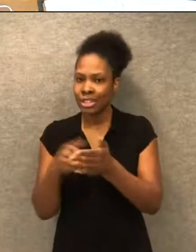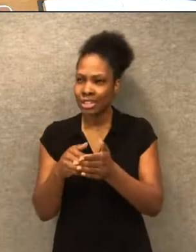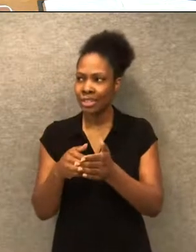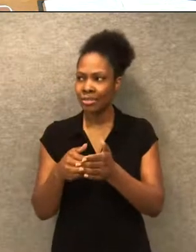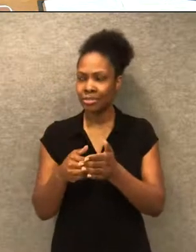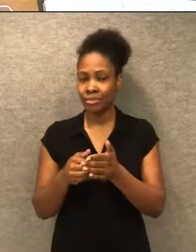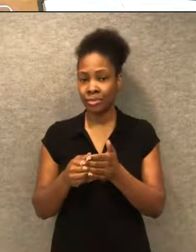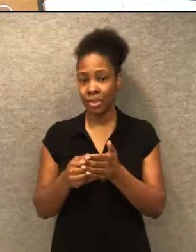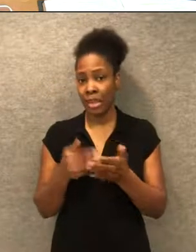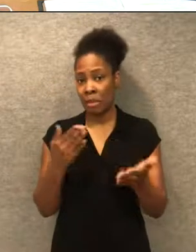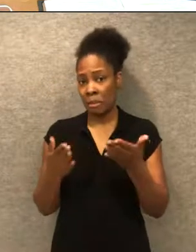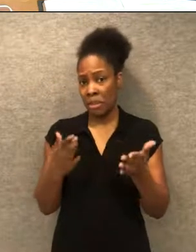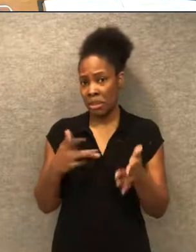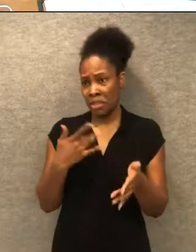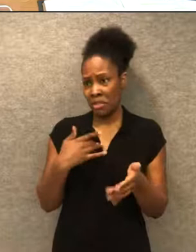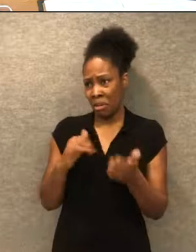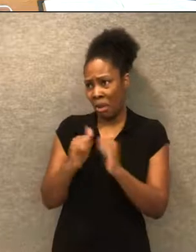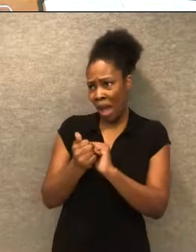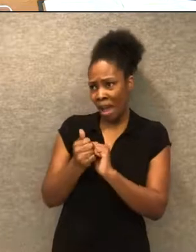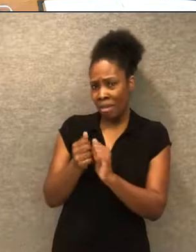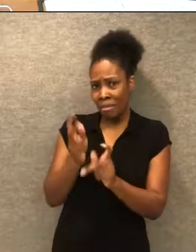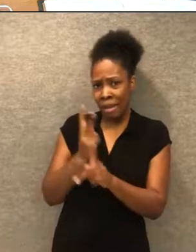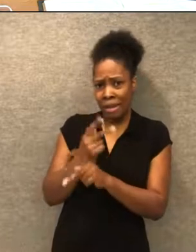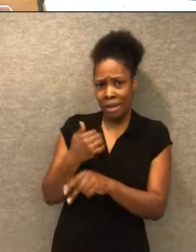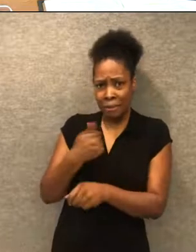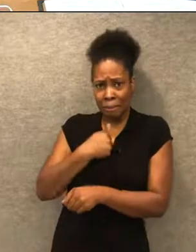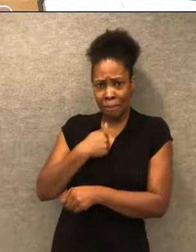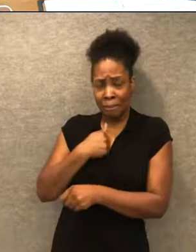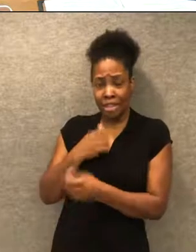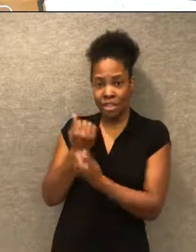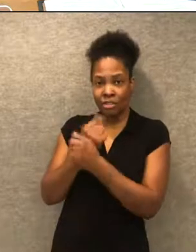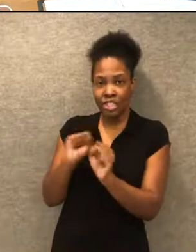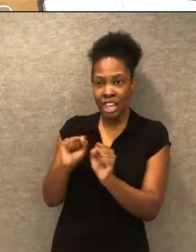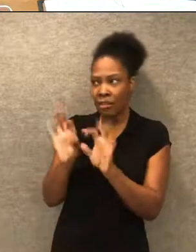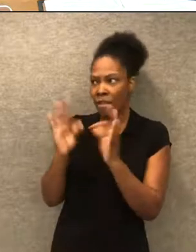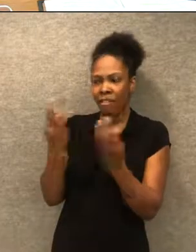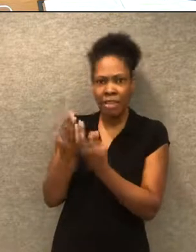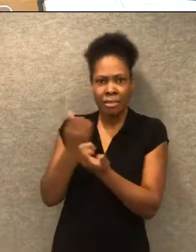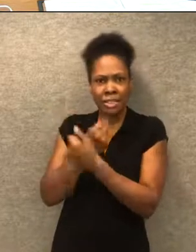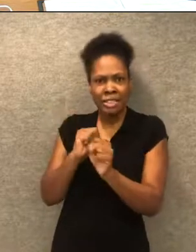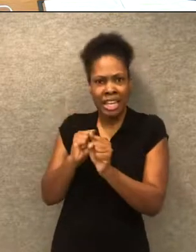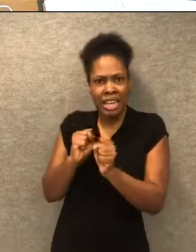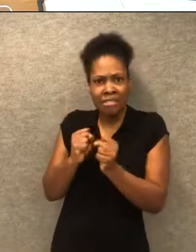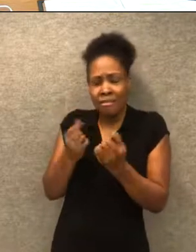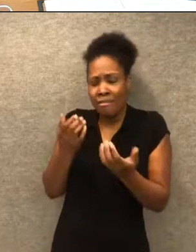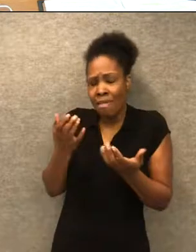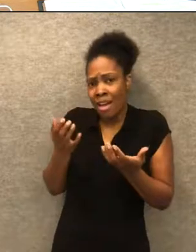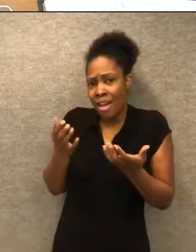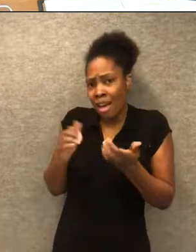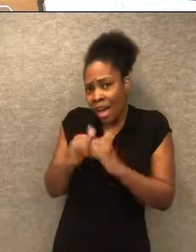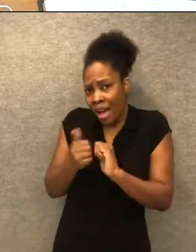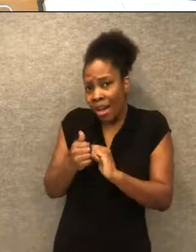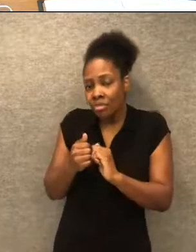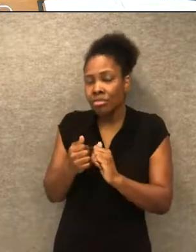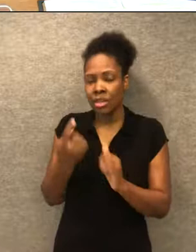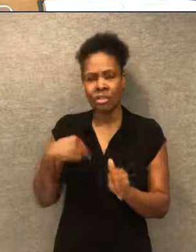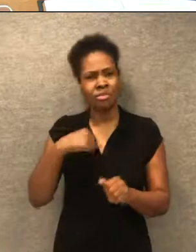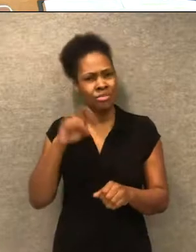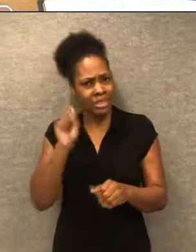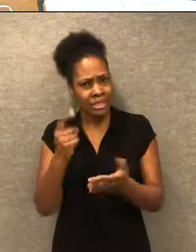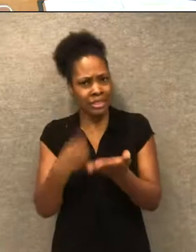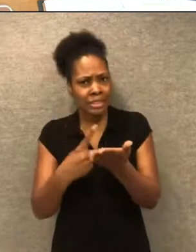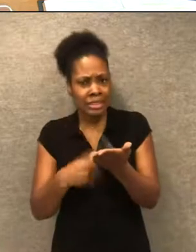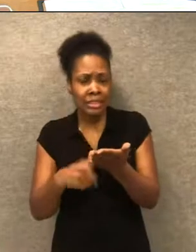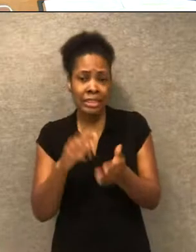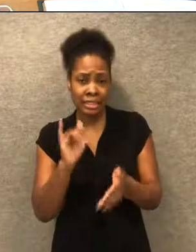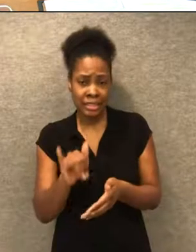keeping themselves safe and their family safe, and I think that when those fears come up, we have to talk about them. I think part of what's going to help to